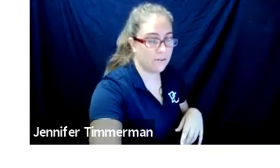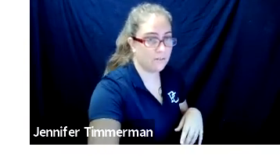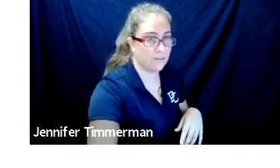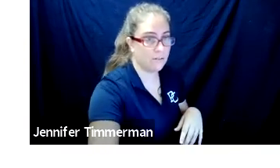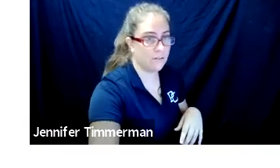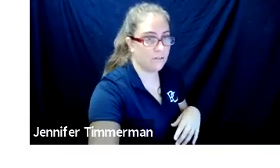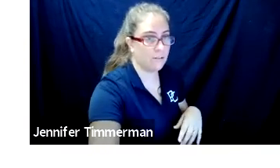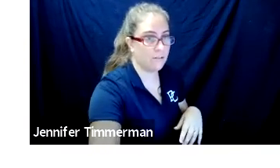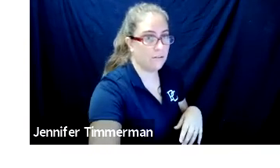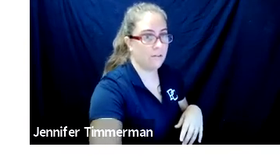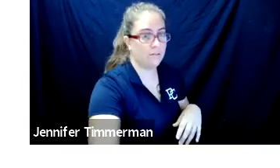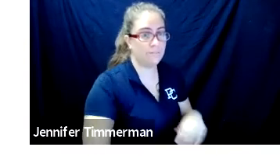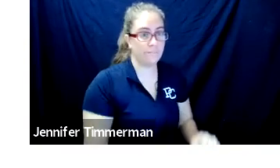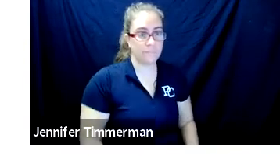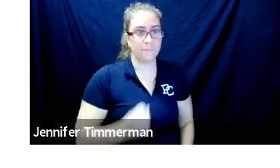together.